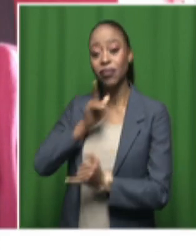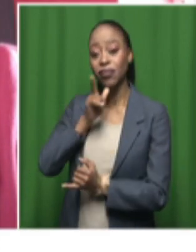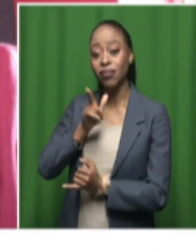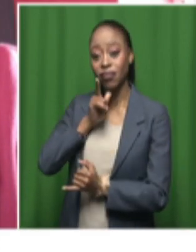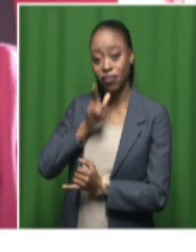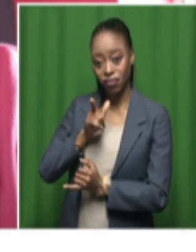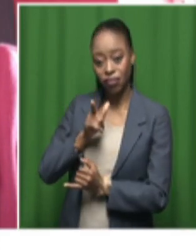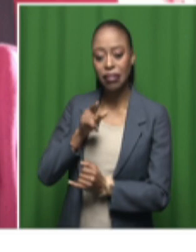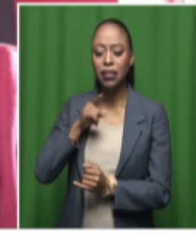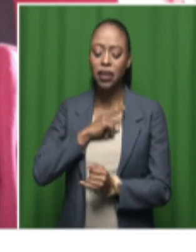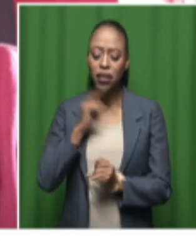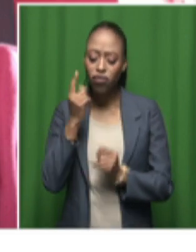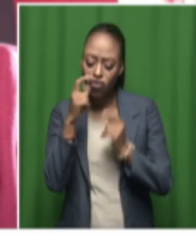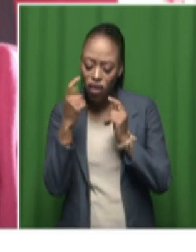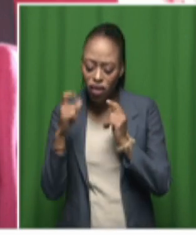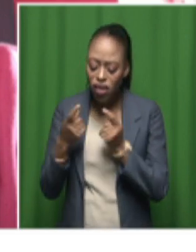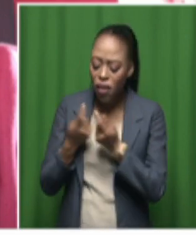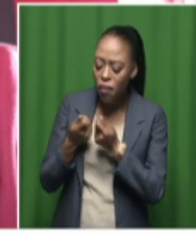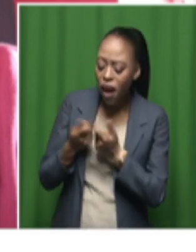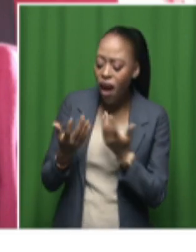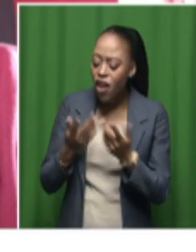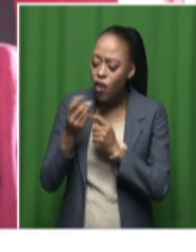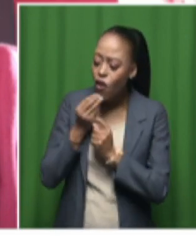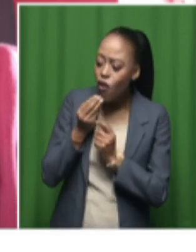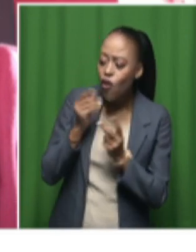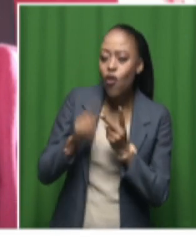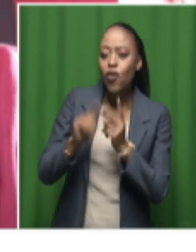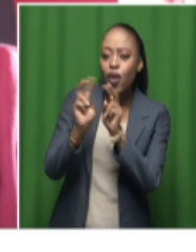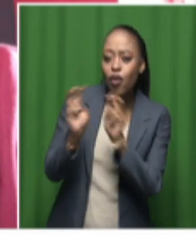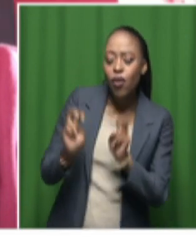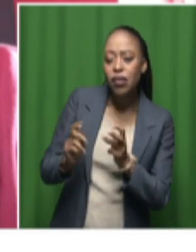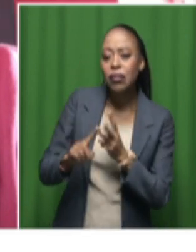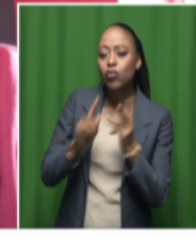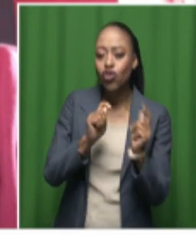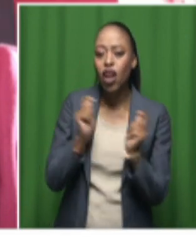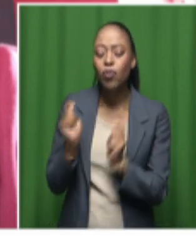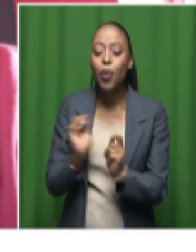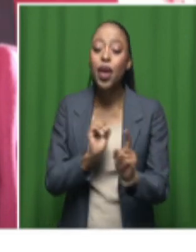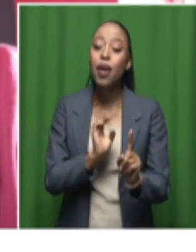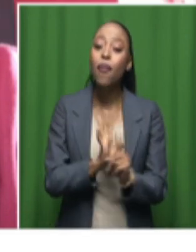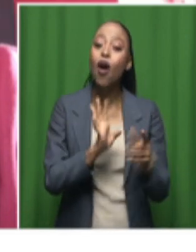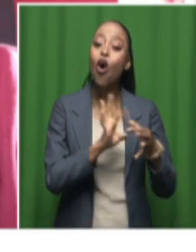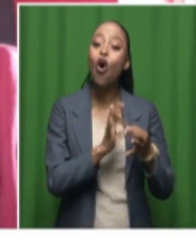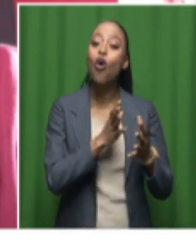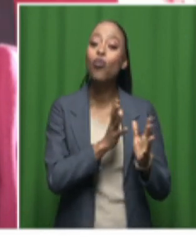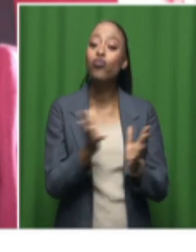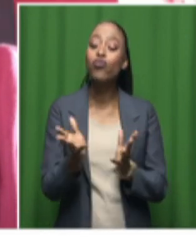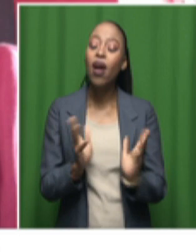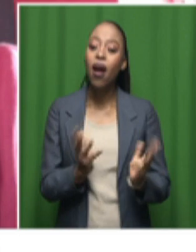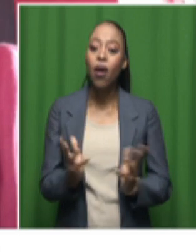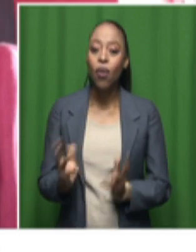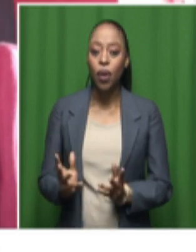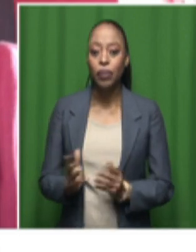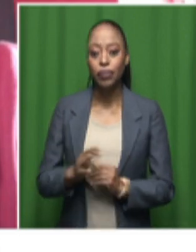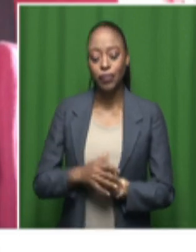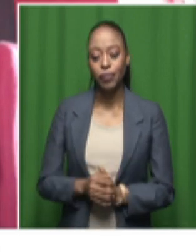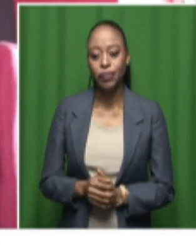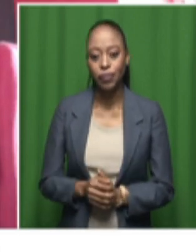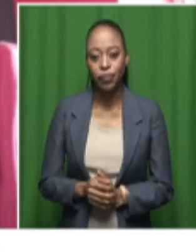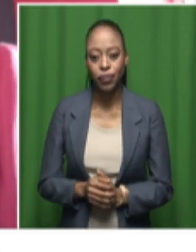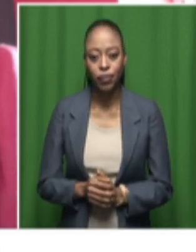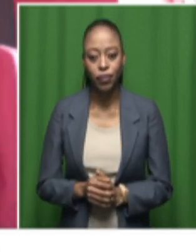tracks prices on food, electricity and transport costs and their impact on the households. Mervyn, good to see you. Thanks for joining